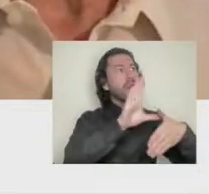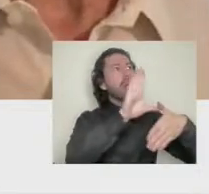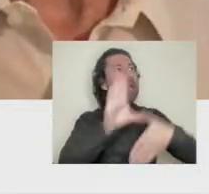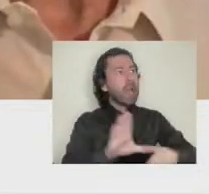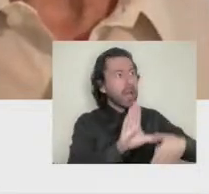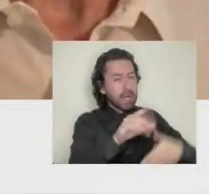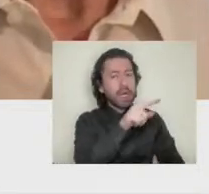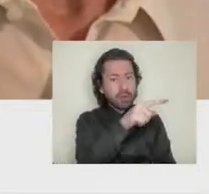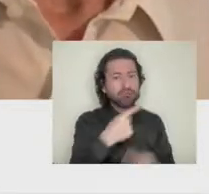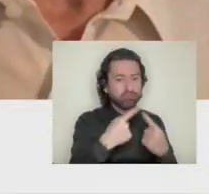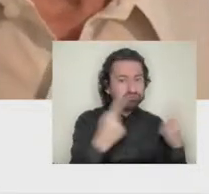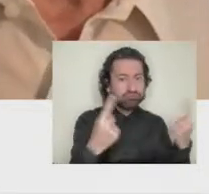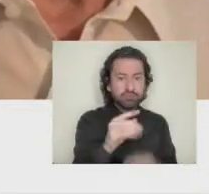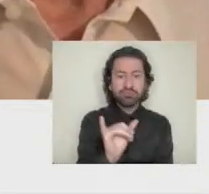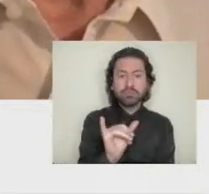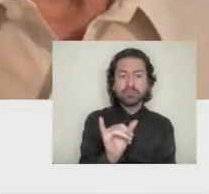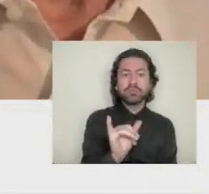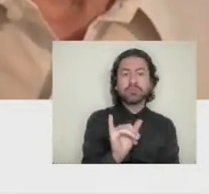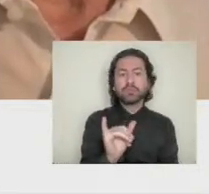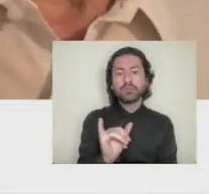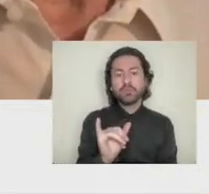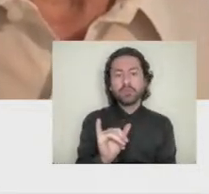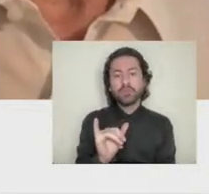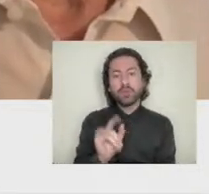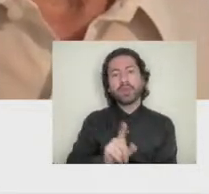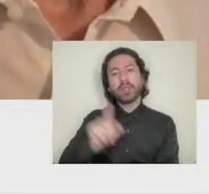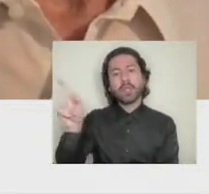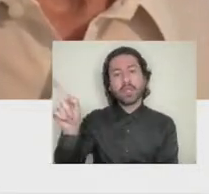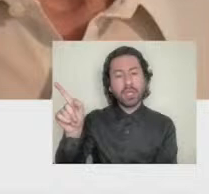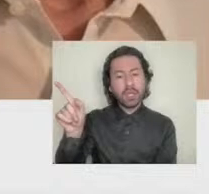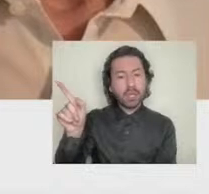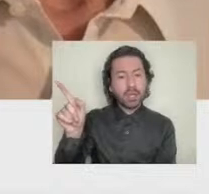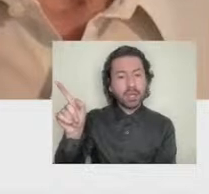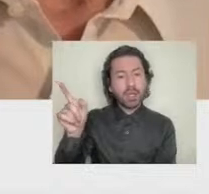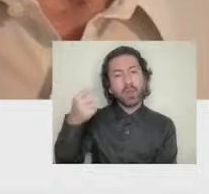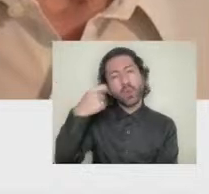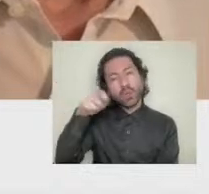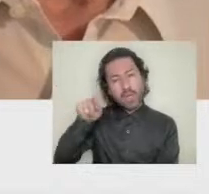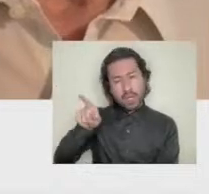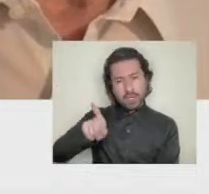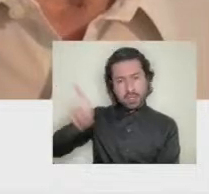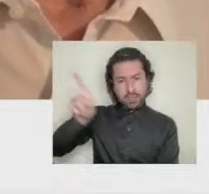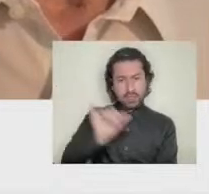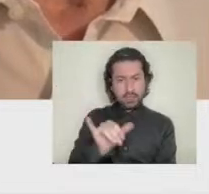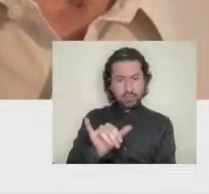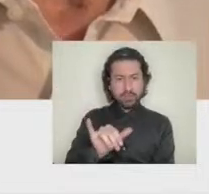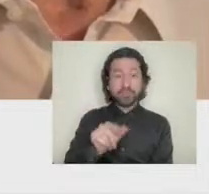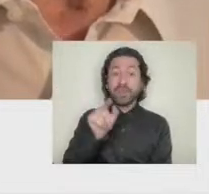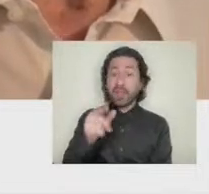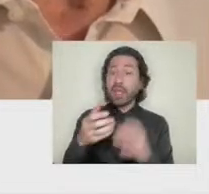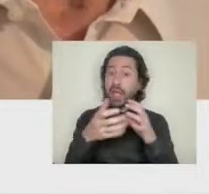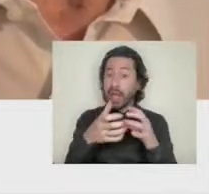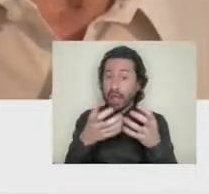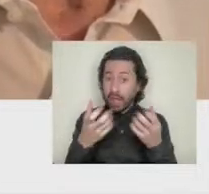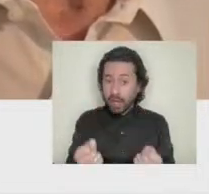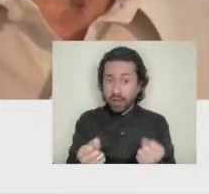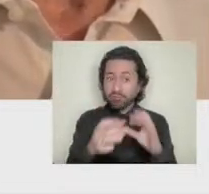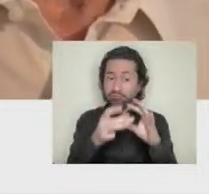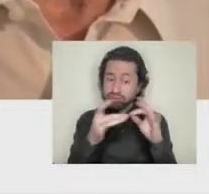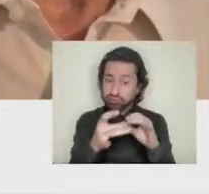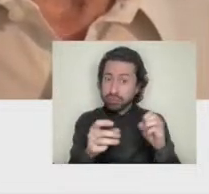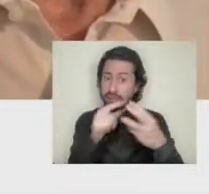region. And my three messages are dignity, freedom, and